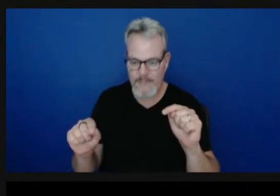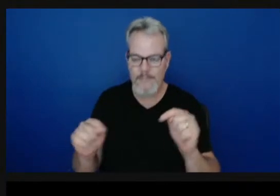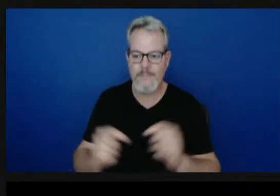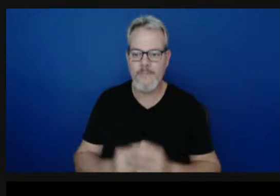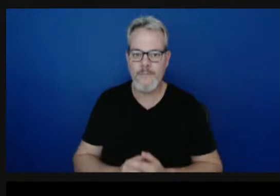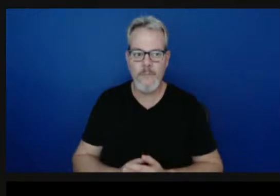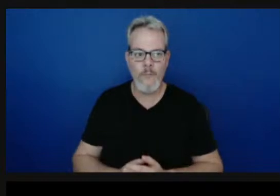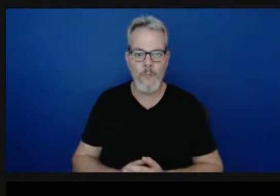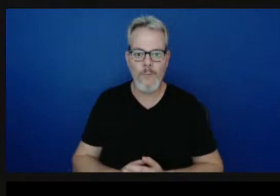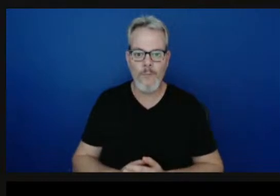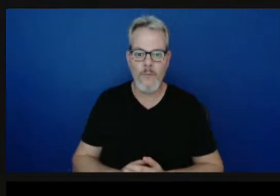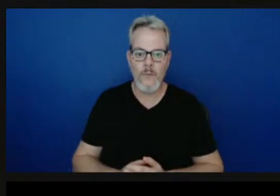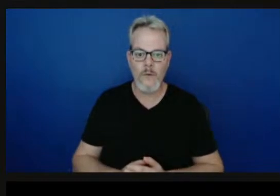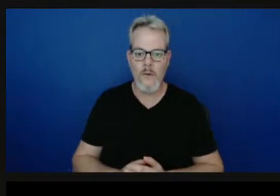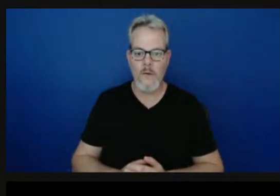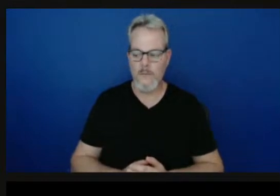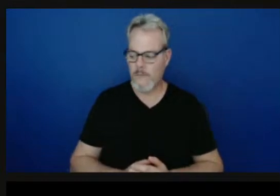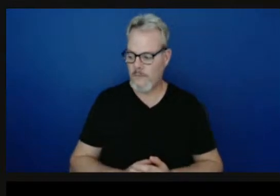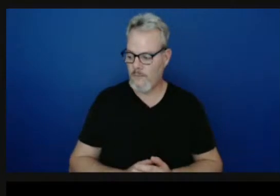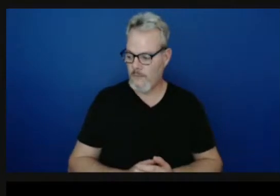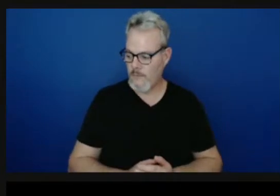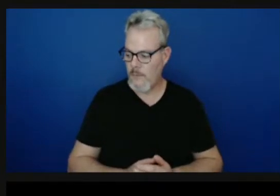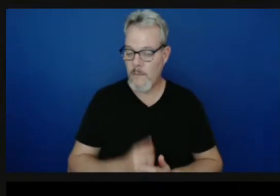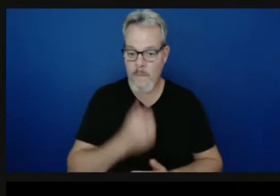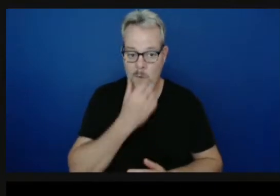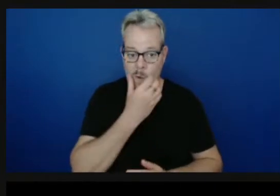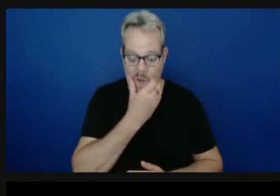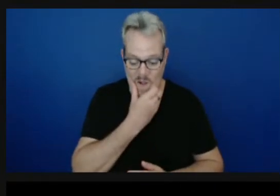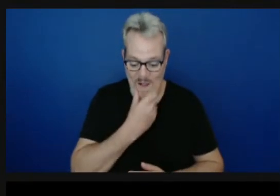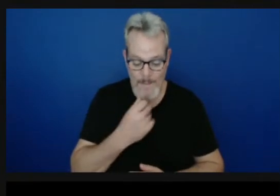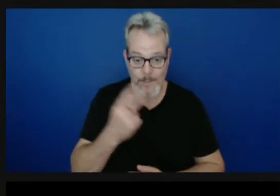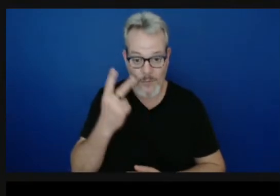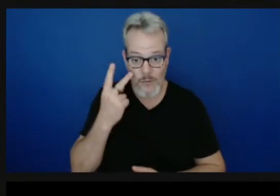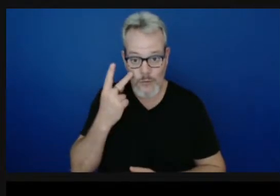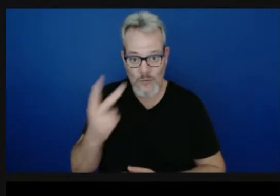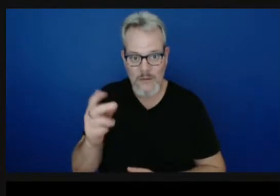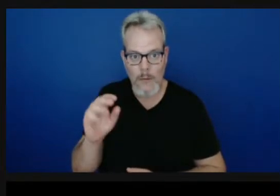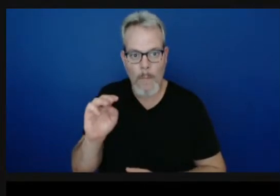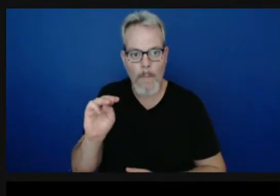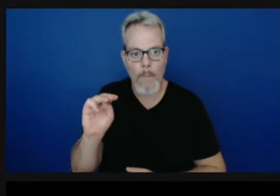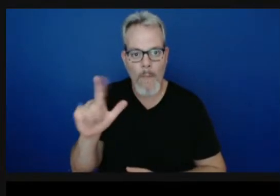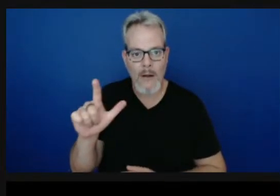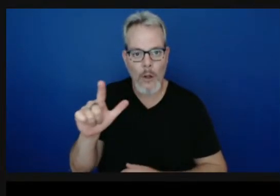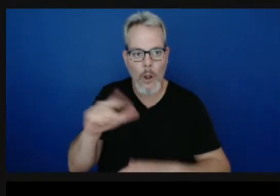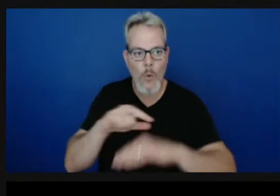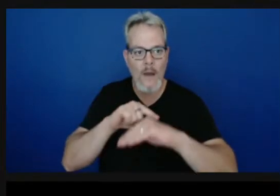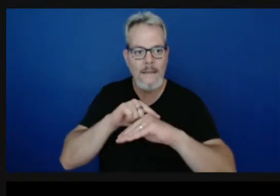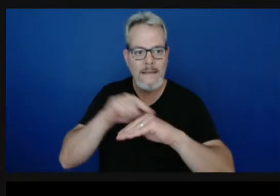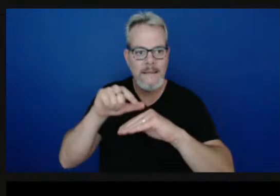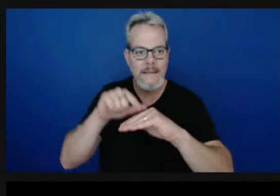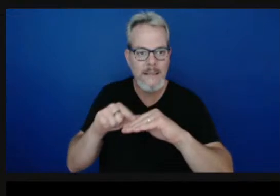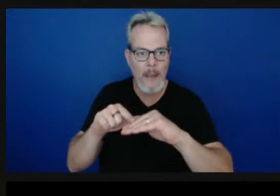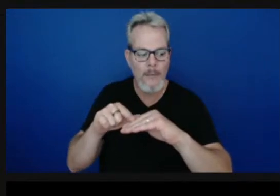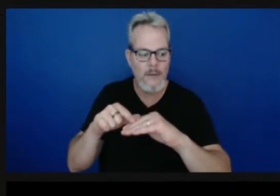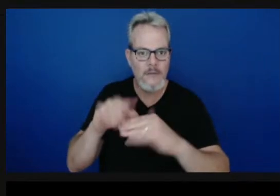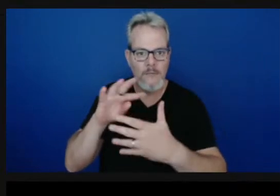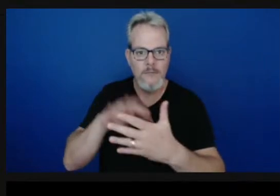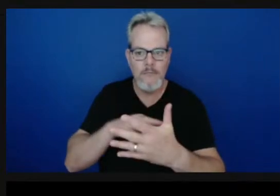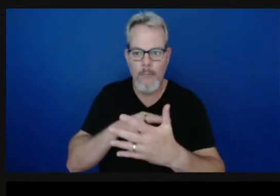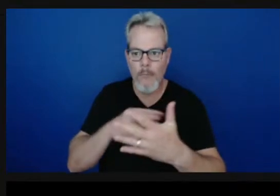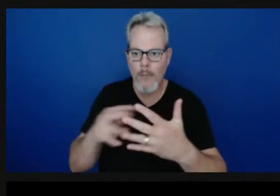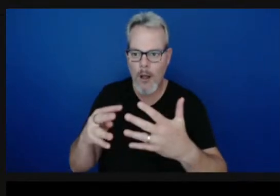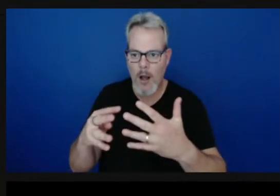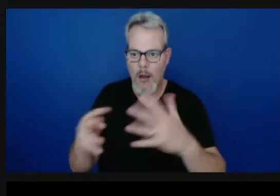All right, so coming to Maunaloa summit plots, their earthquake for the last week, month, and year. See